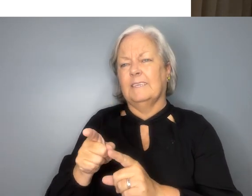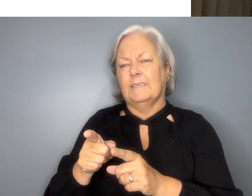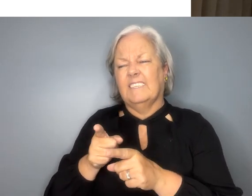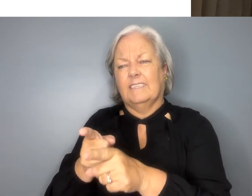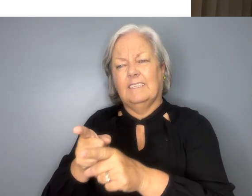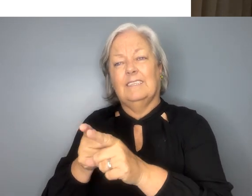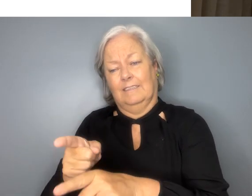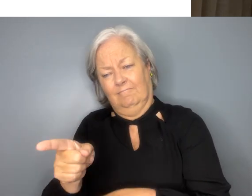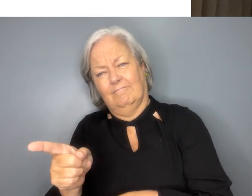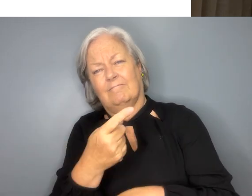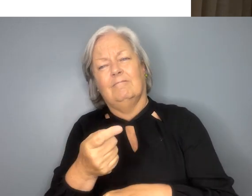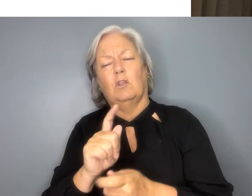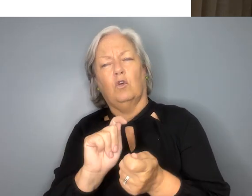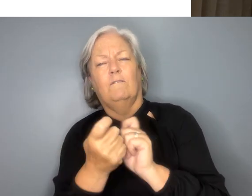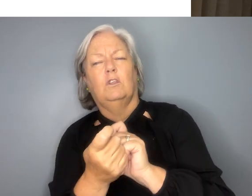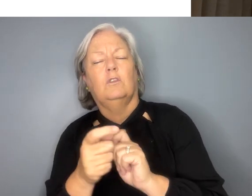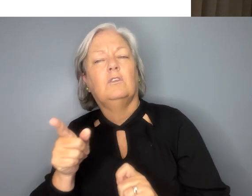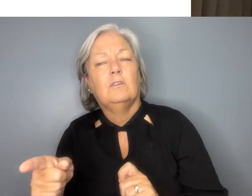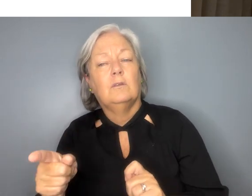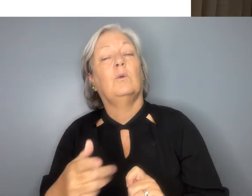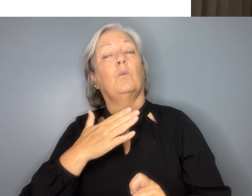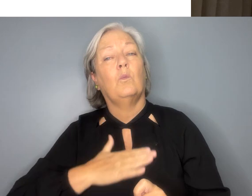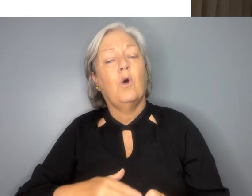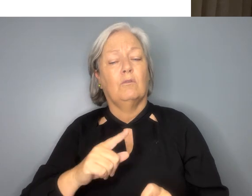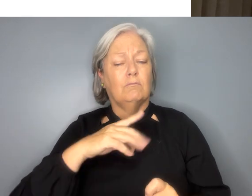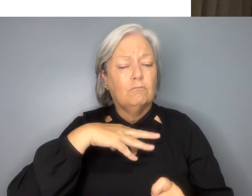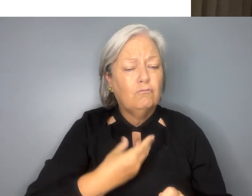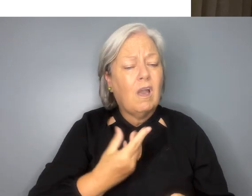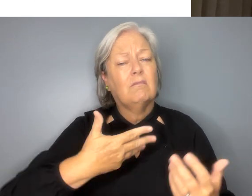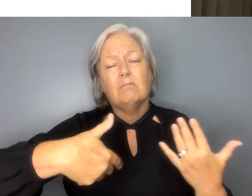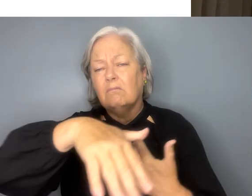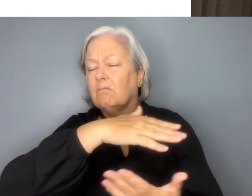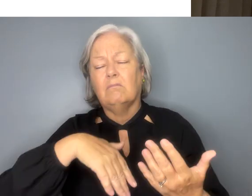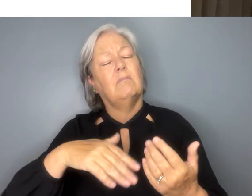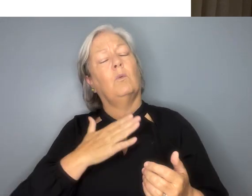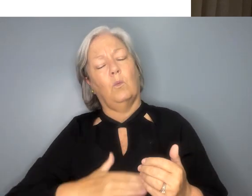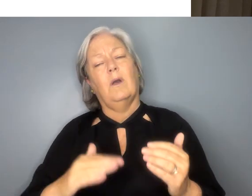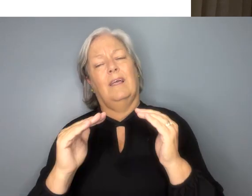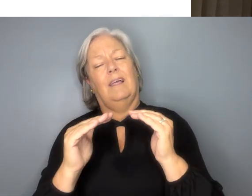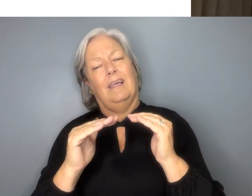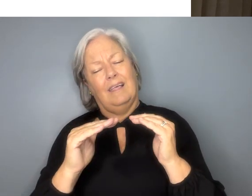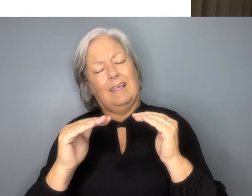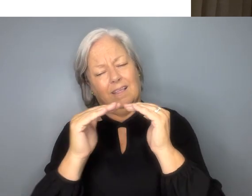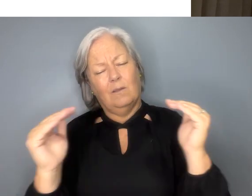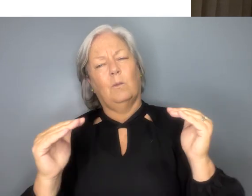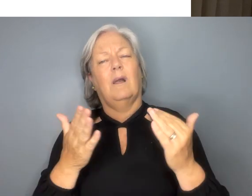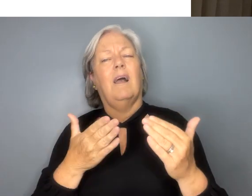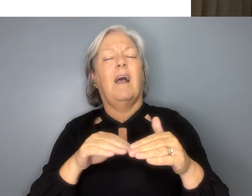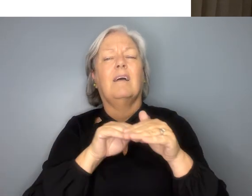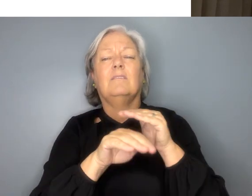therapy, ensuring that transgender and gender diverse people with disabilities have equal access to